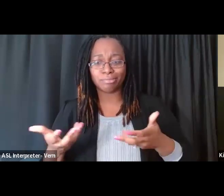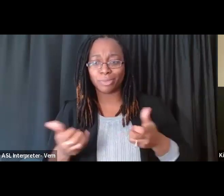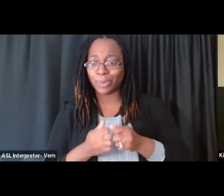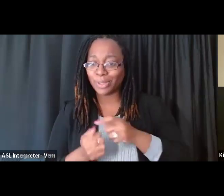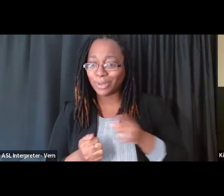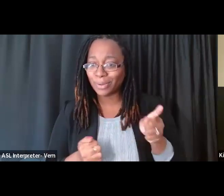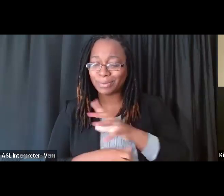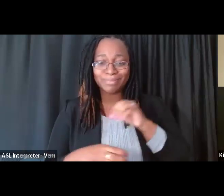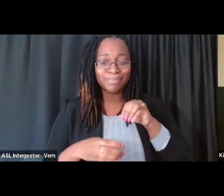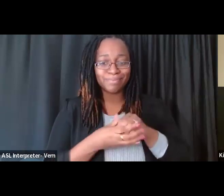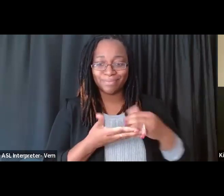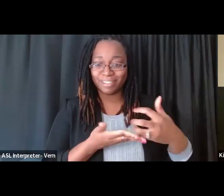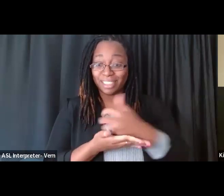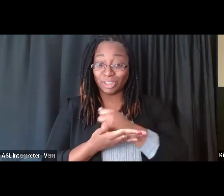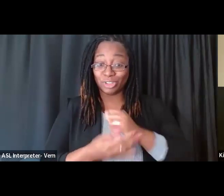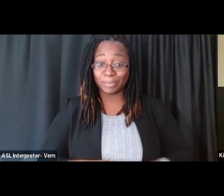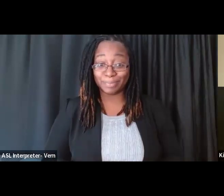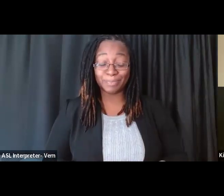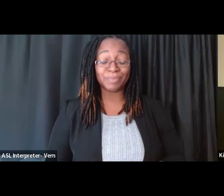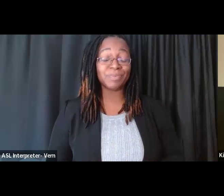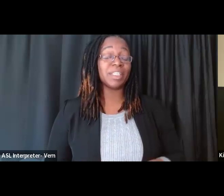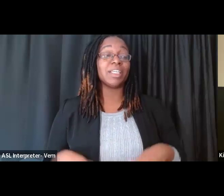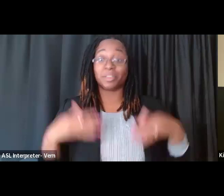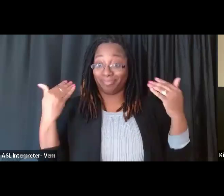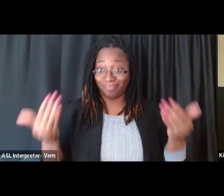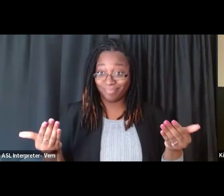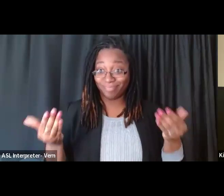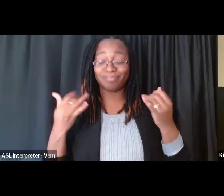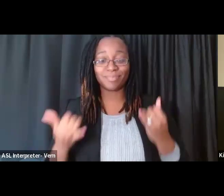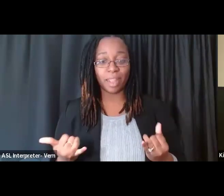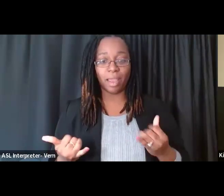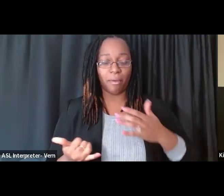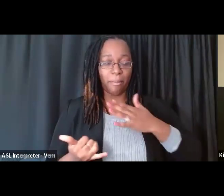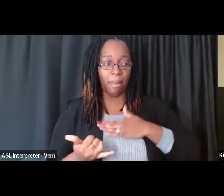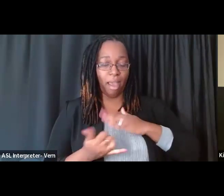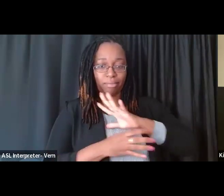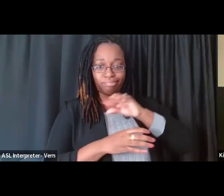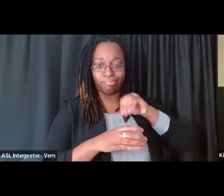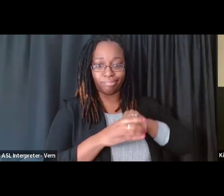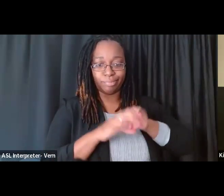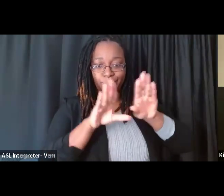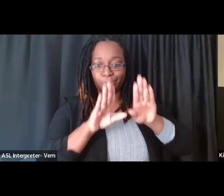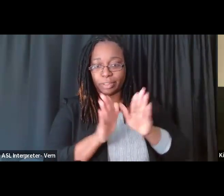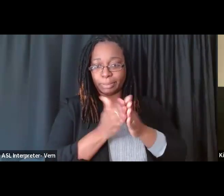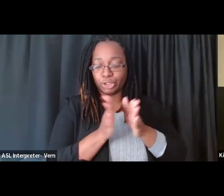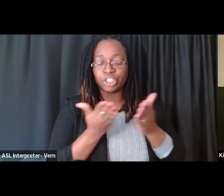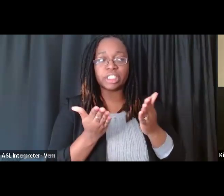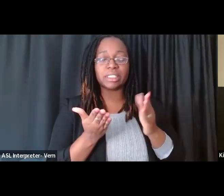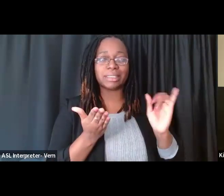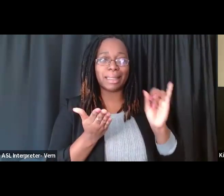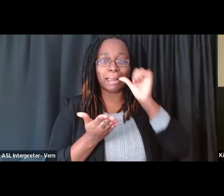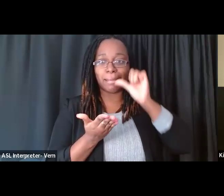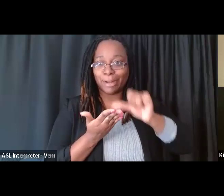So without further ado, my contribution to this wonderful book is in the form of a